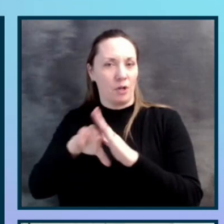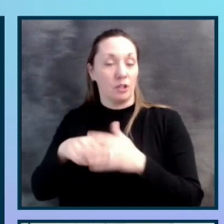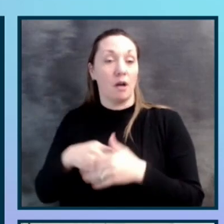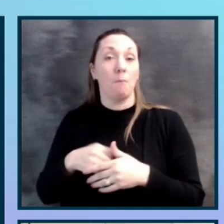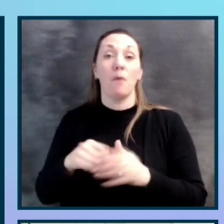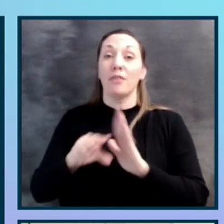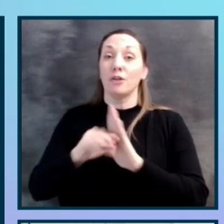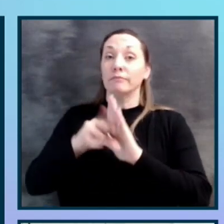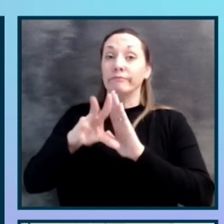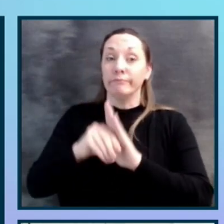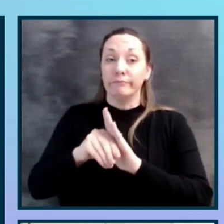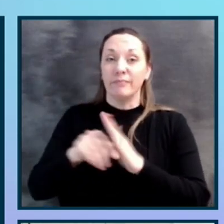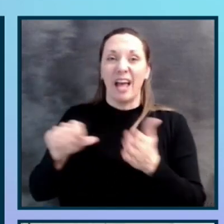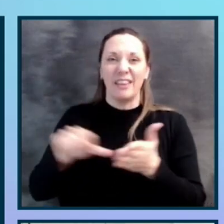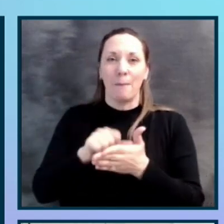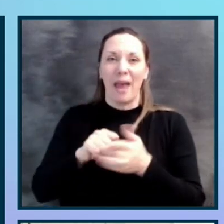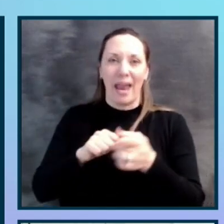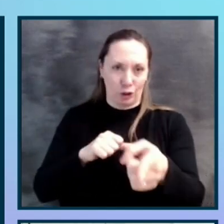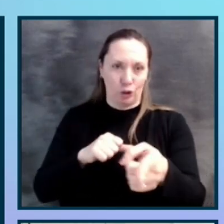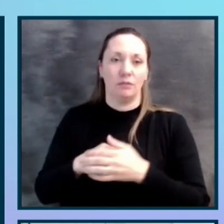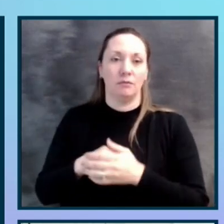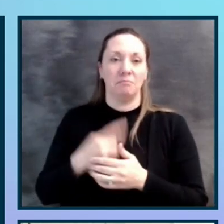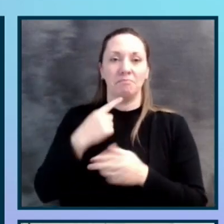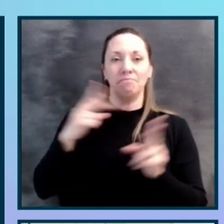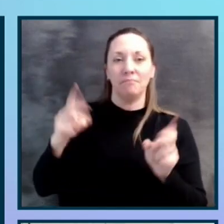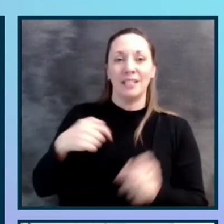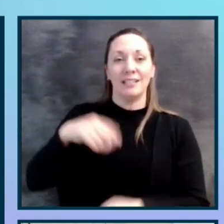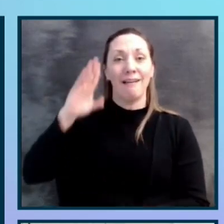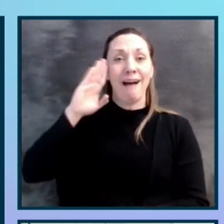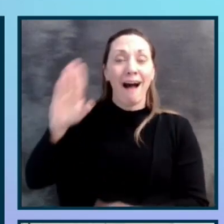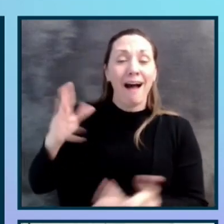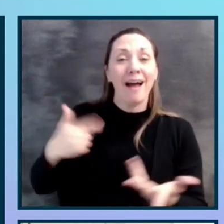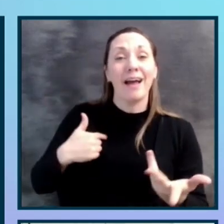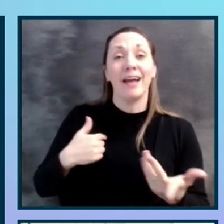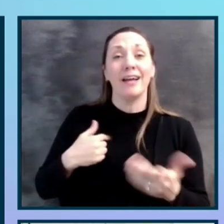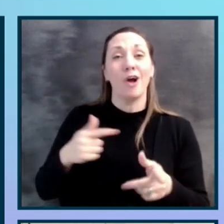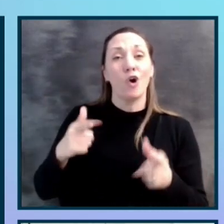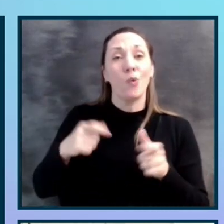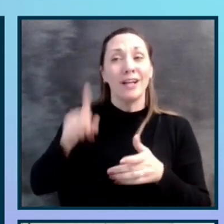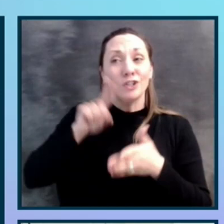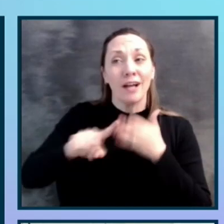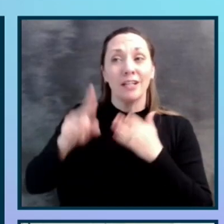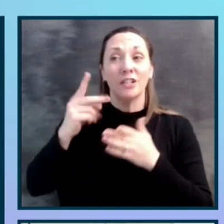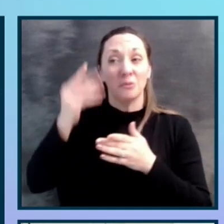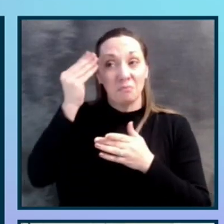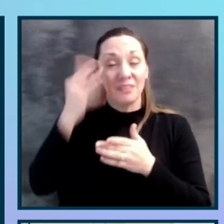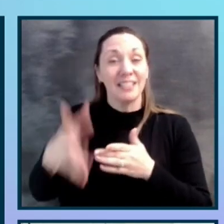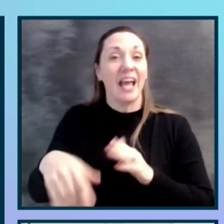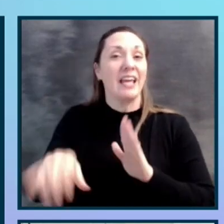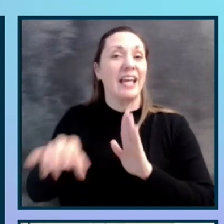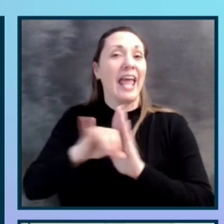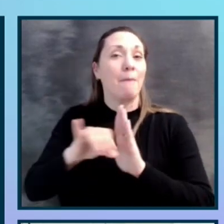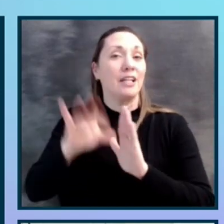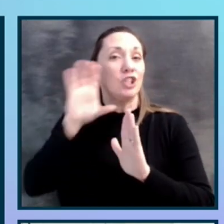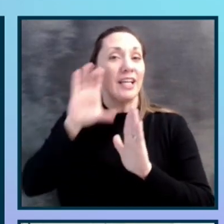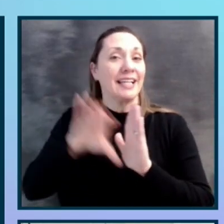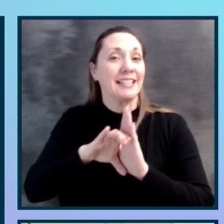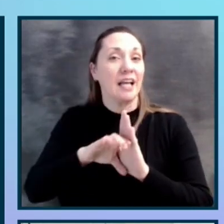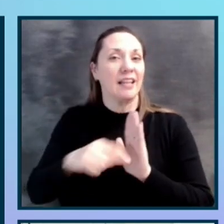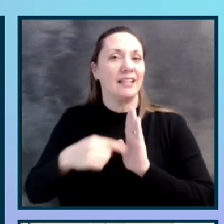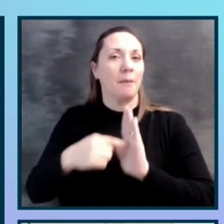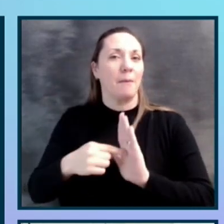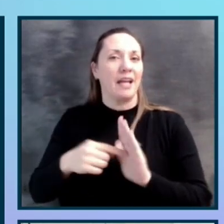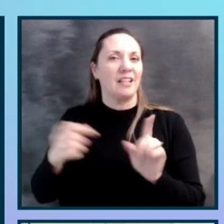the page from this group, and it says, "Hi, loves, quick check-in to say images which depict violence towards and the pain